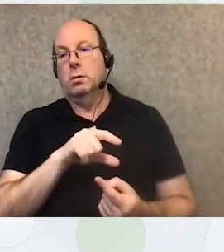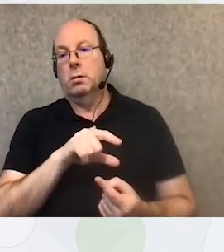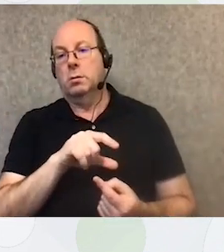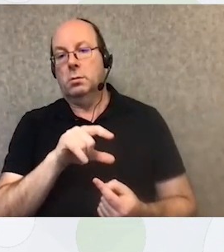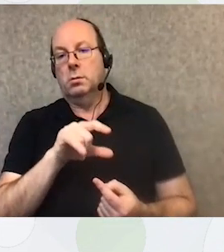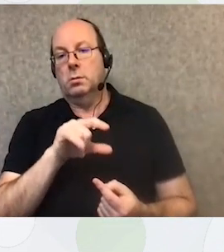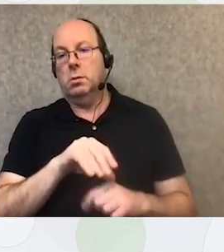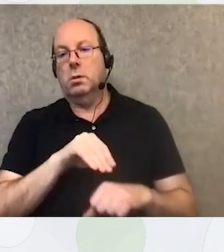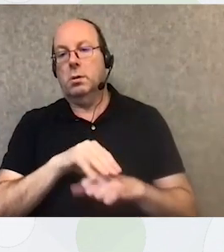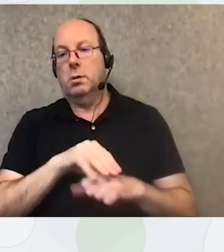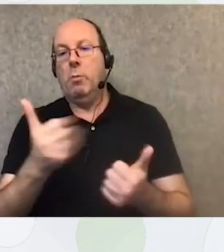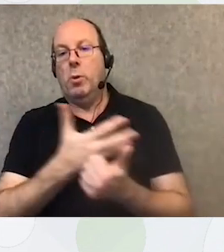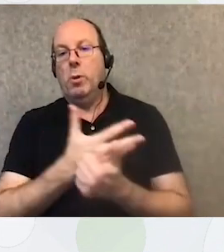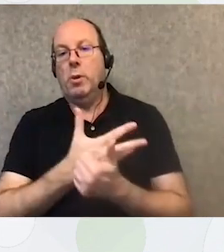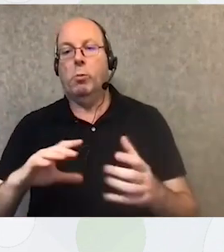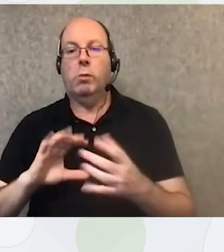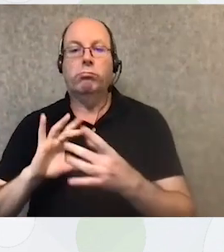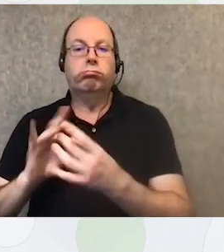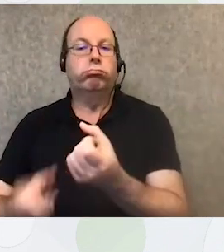patients.